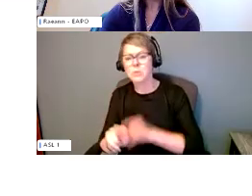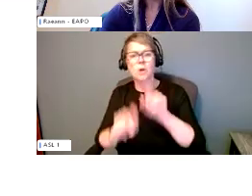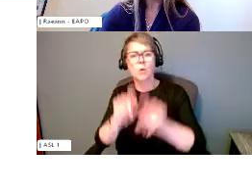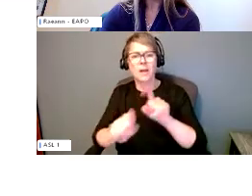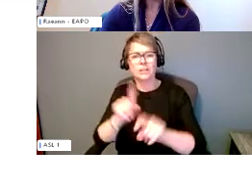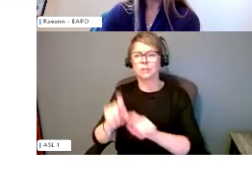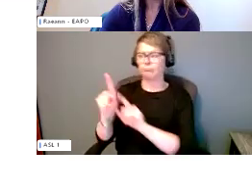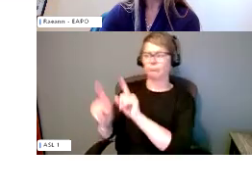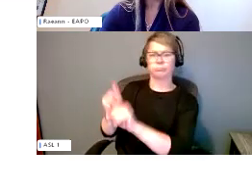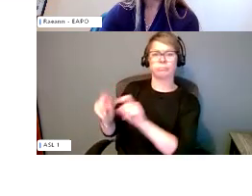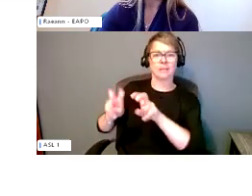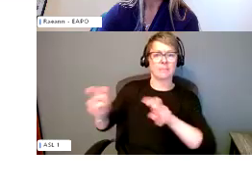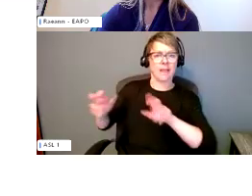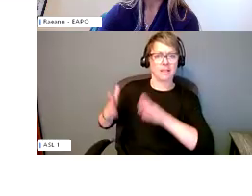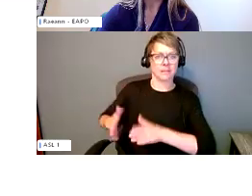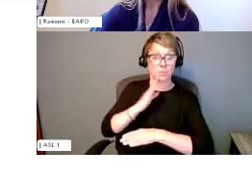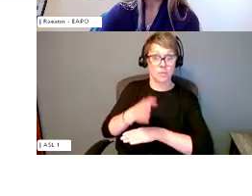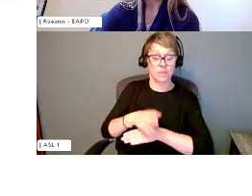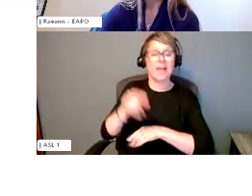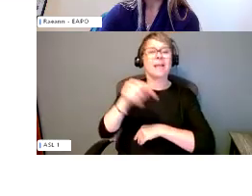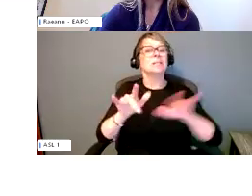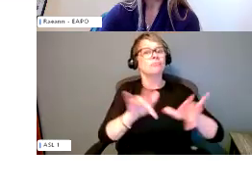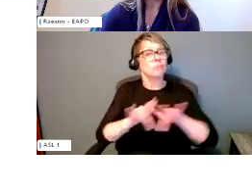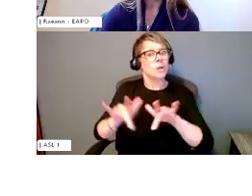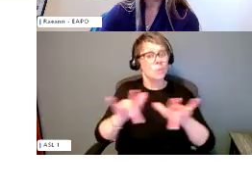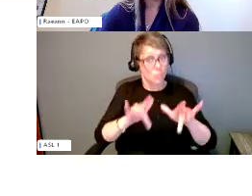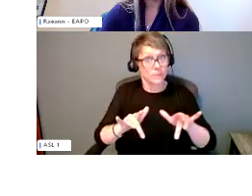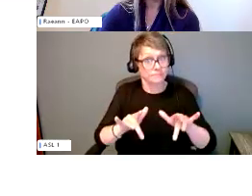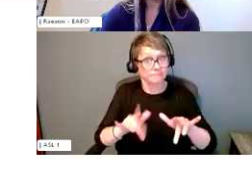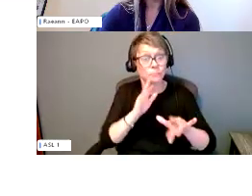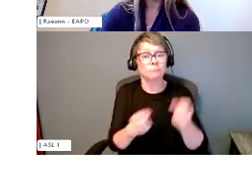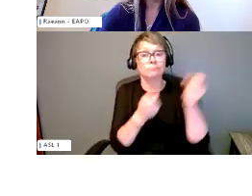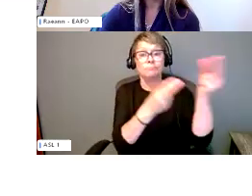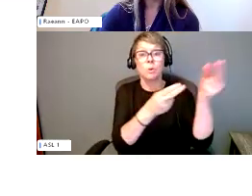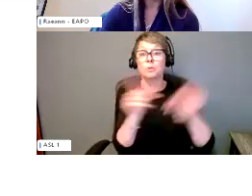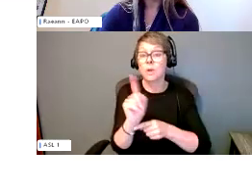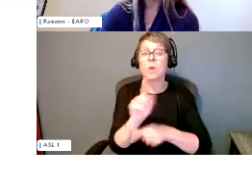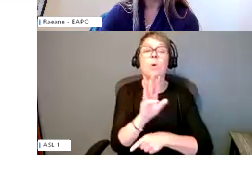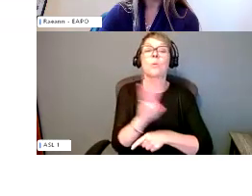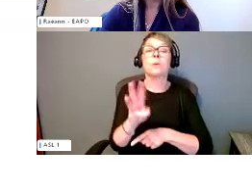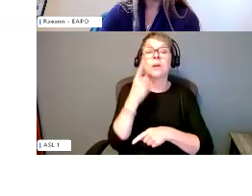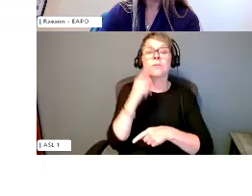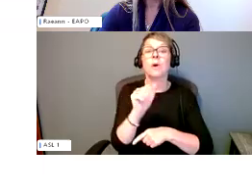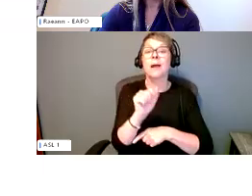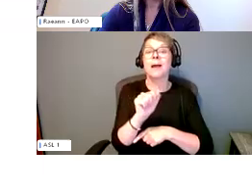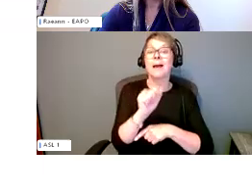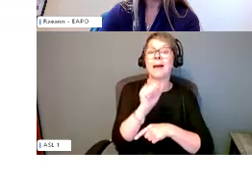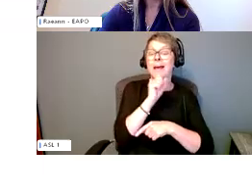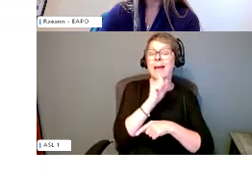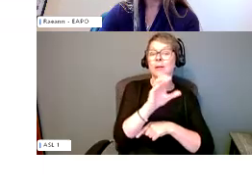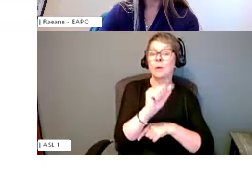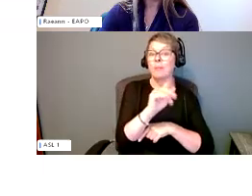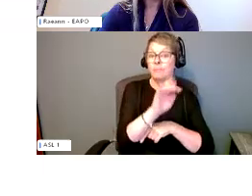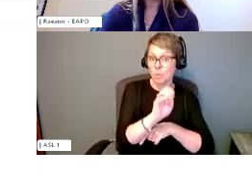is being recorded, and it will be posted on the websites for Elder Abuse Prevention Ontario and the